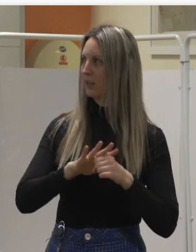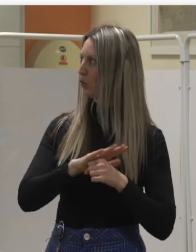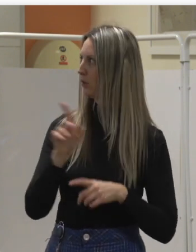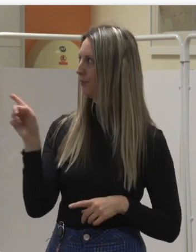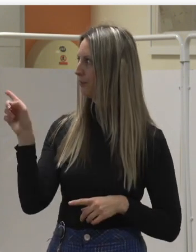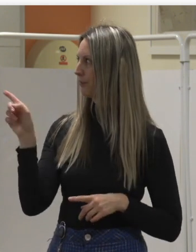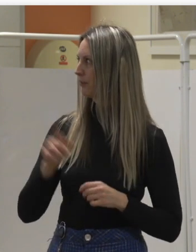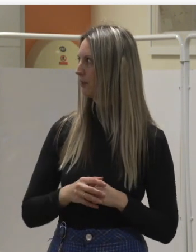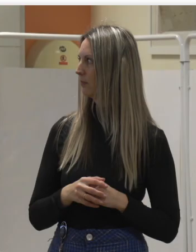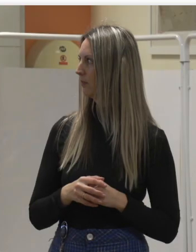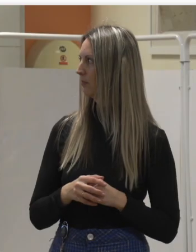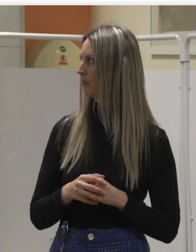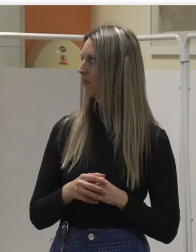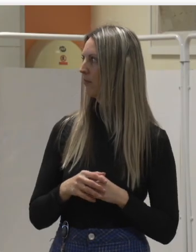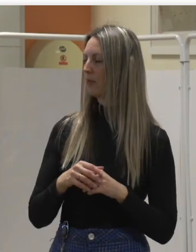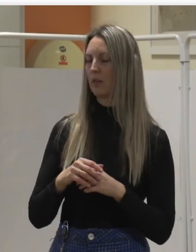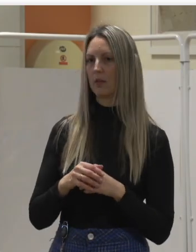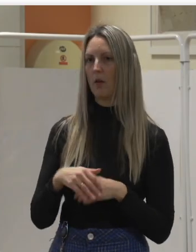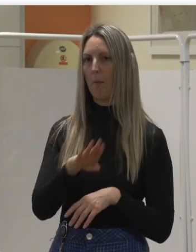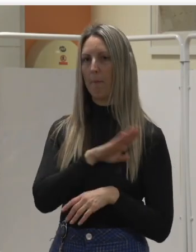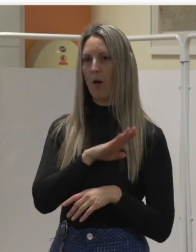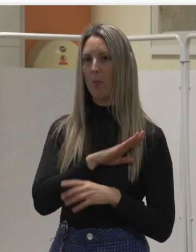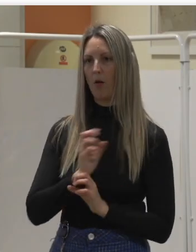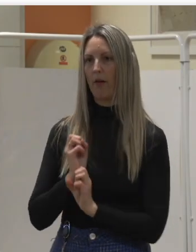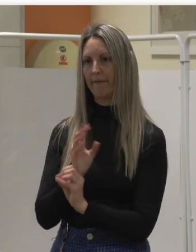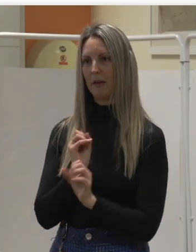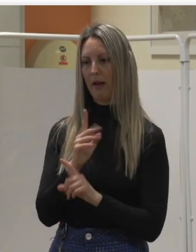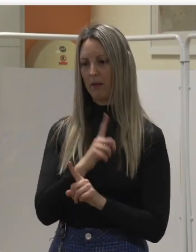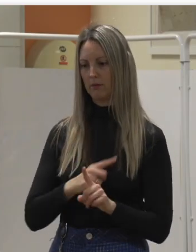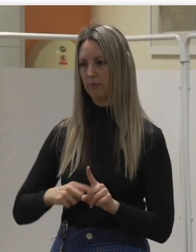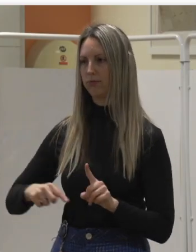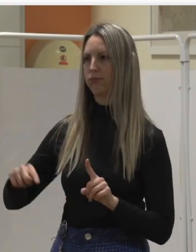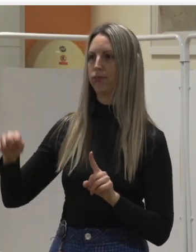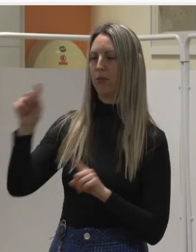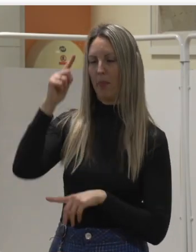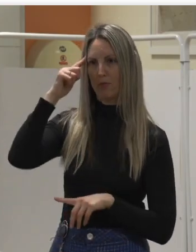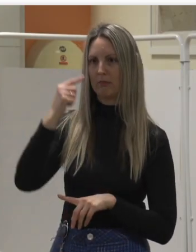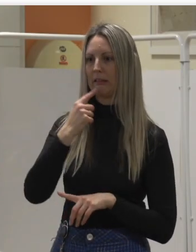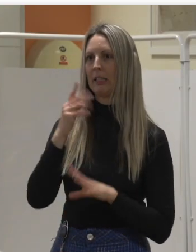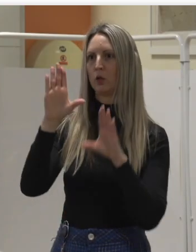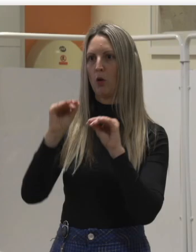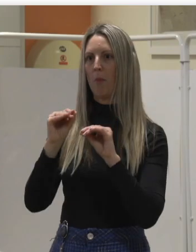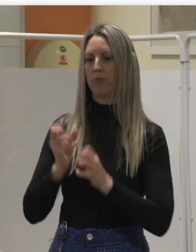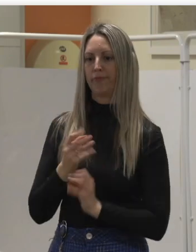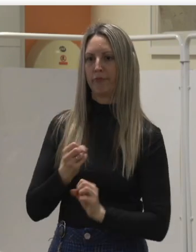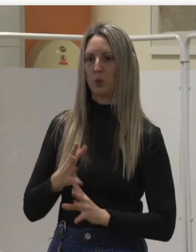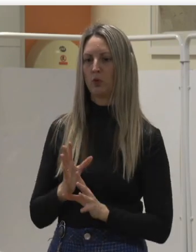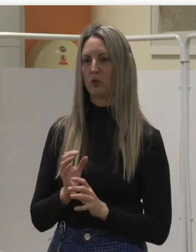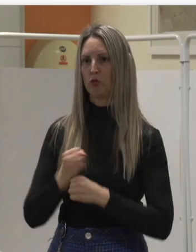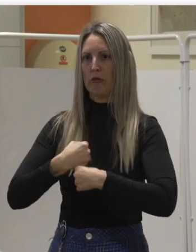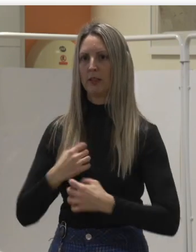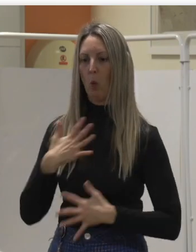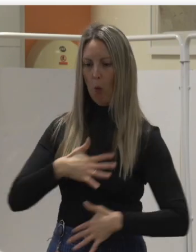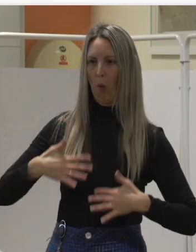the purple feedback, which stops the whole cycle to shut down. Whereas this is